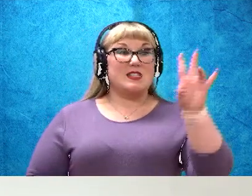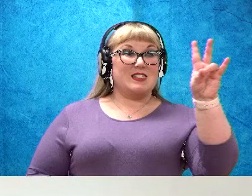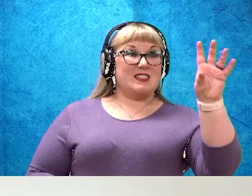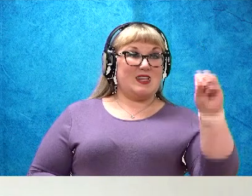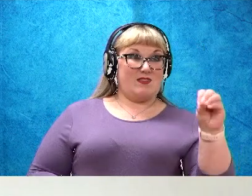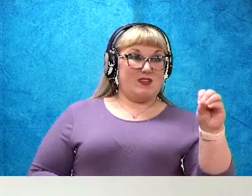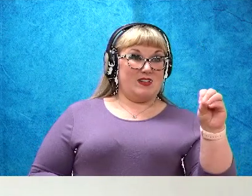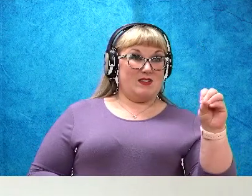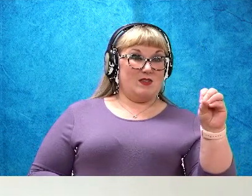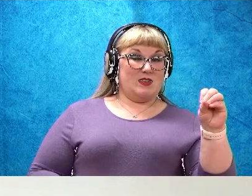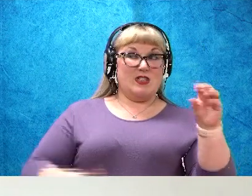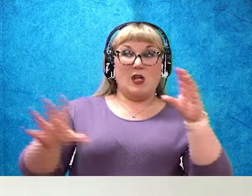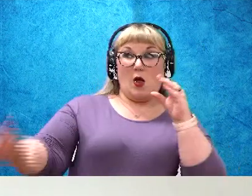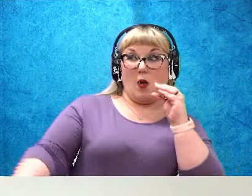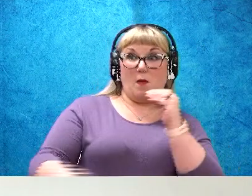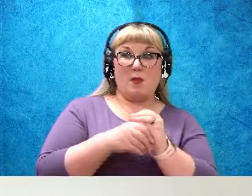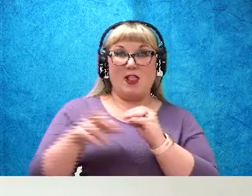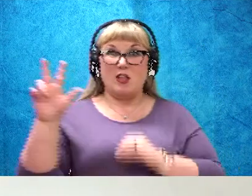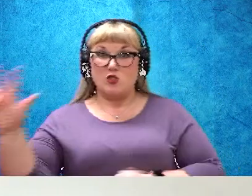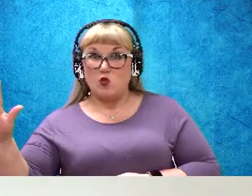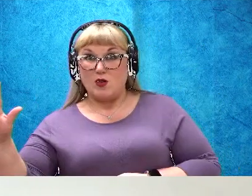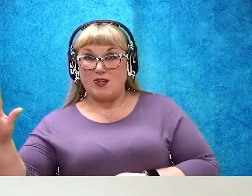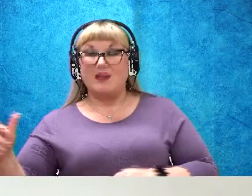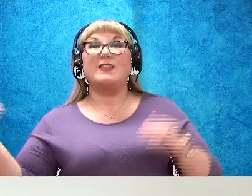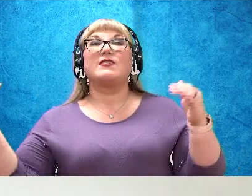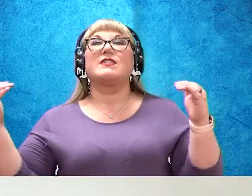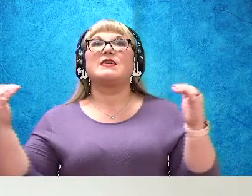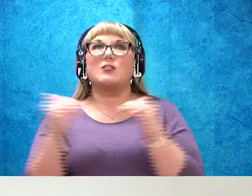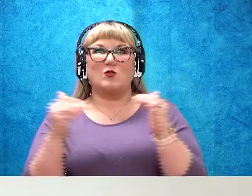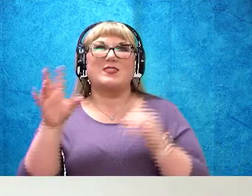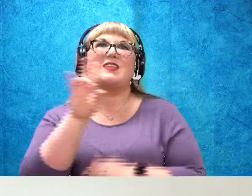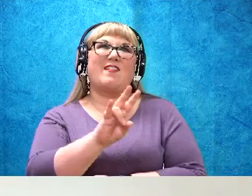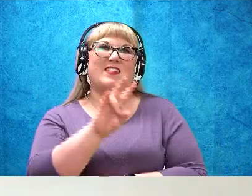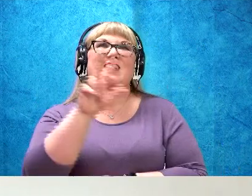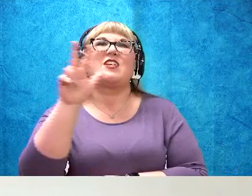70 plus 3 gives us